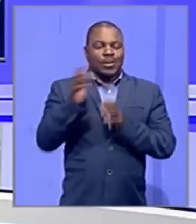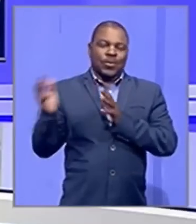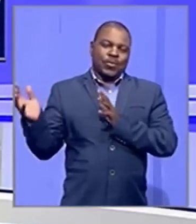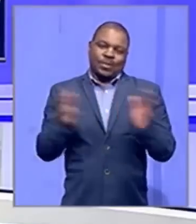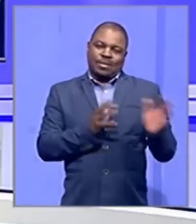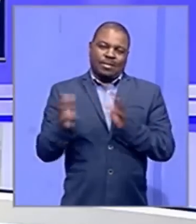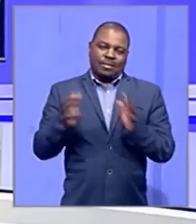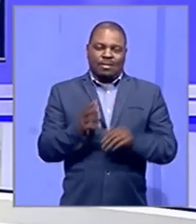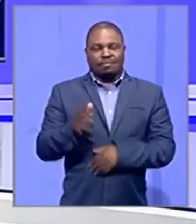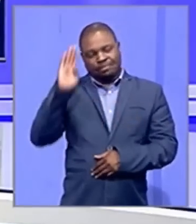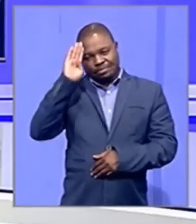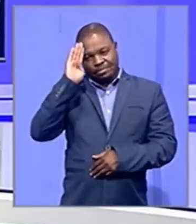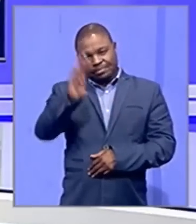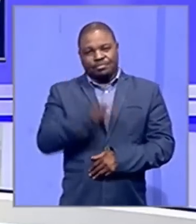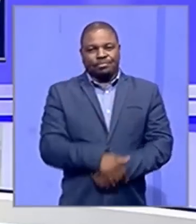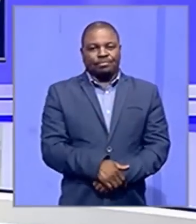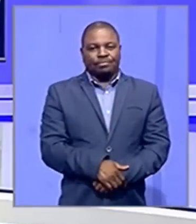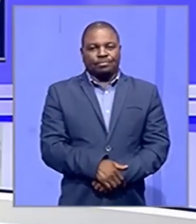boso Thobela.